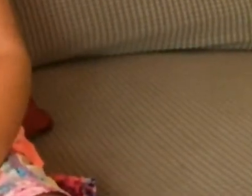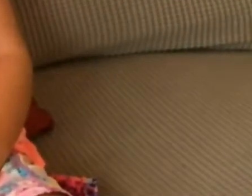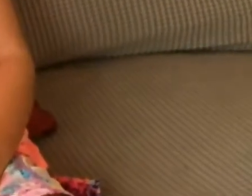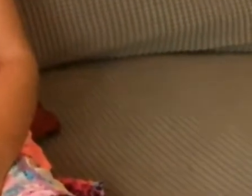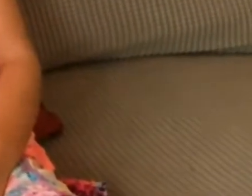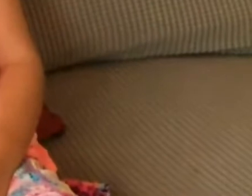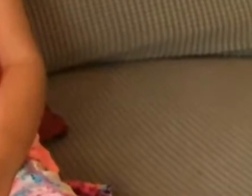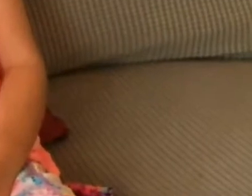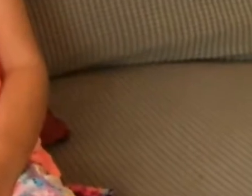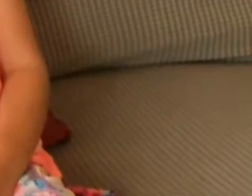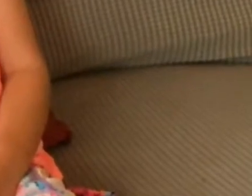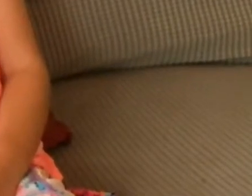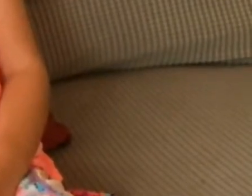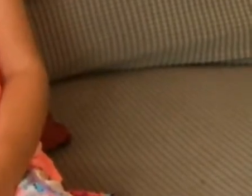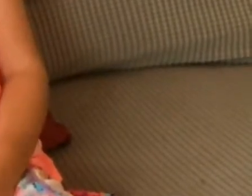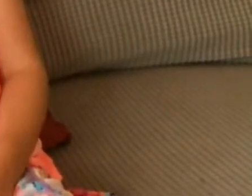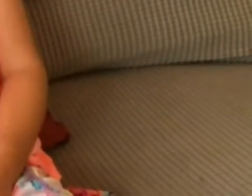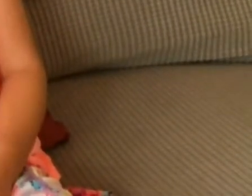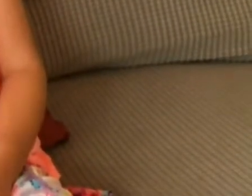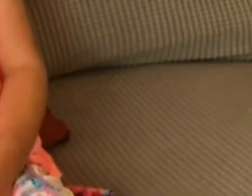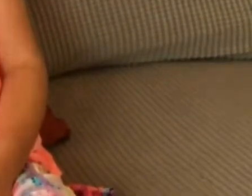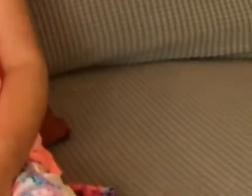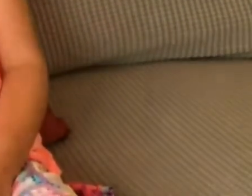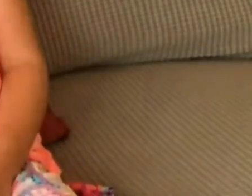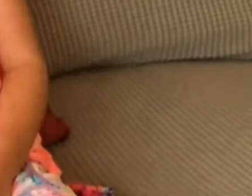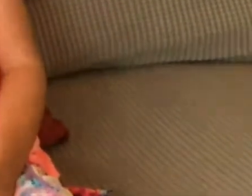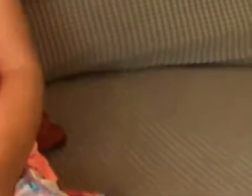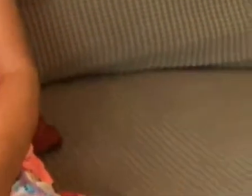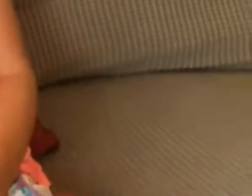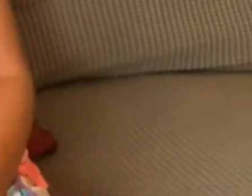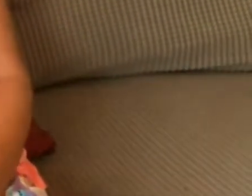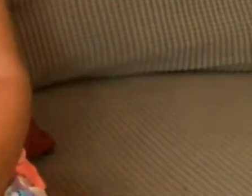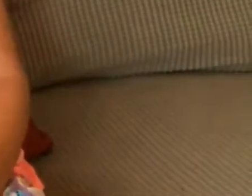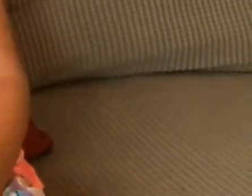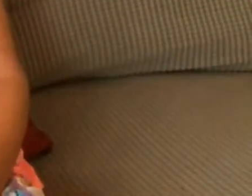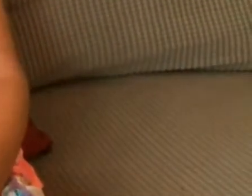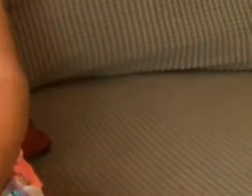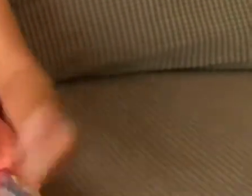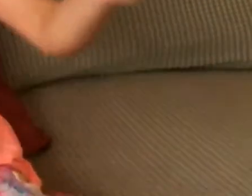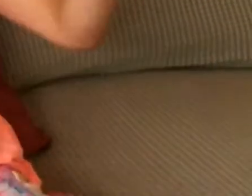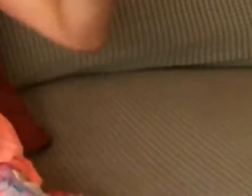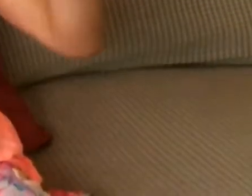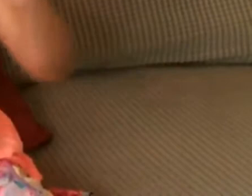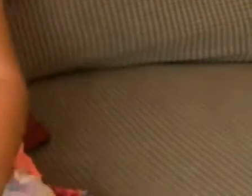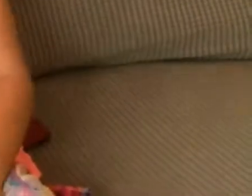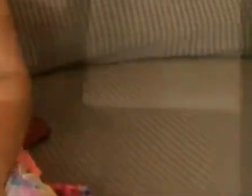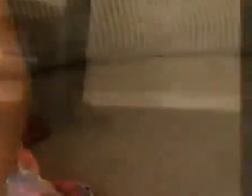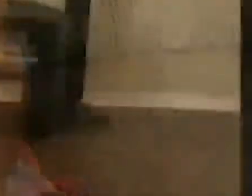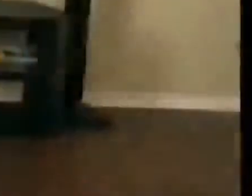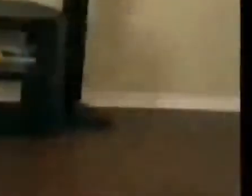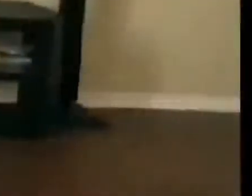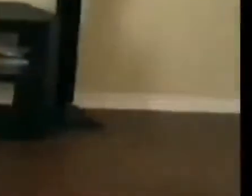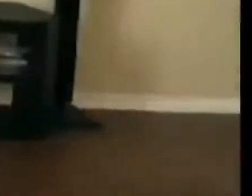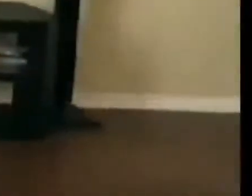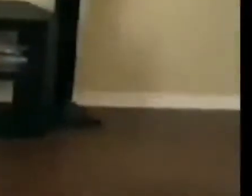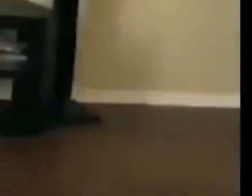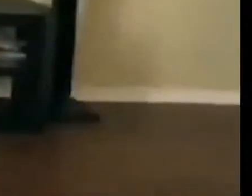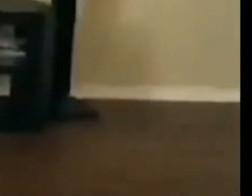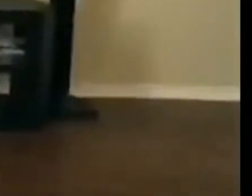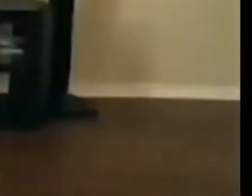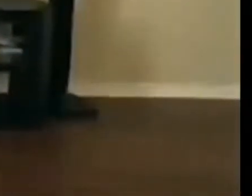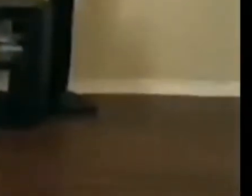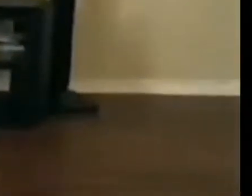Elijah and took him straight to heaven. Pretty cool way to travel, right? So today when we sing, swing